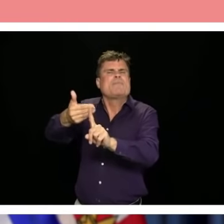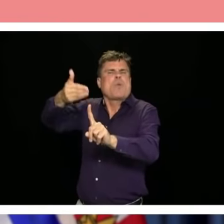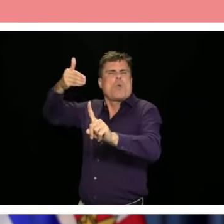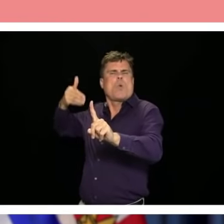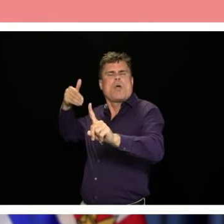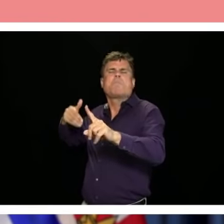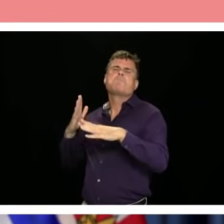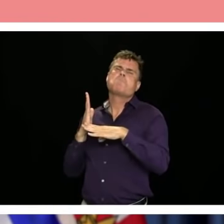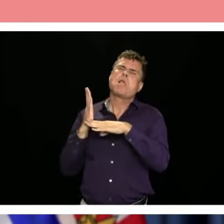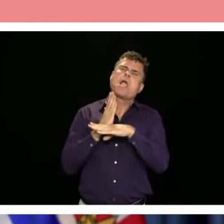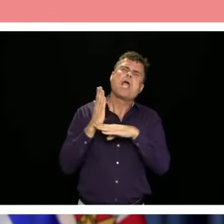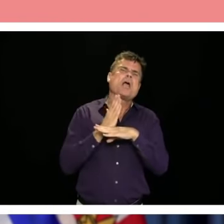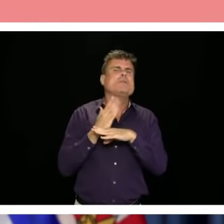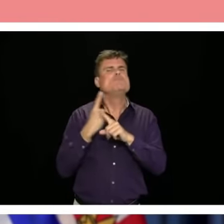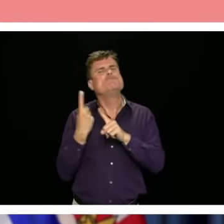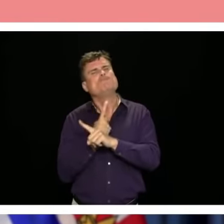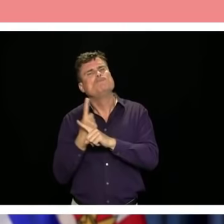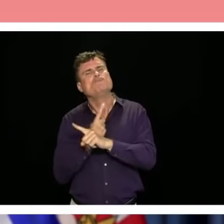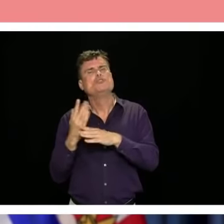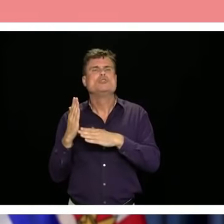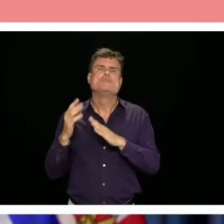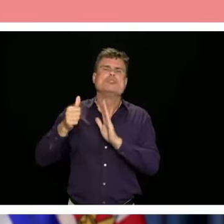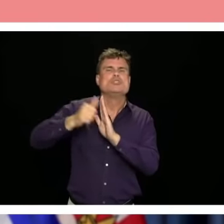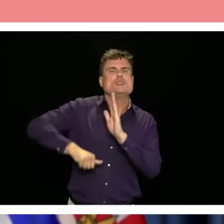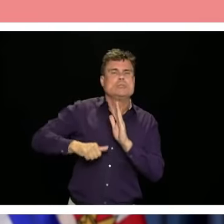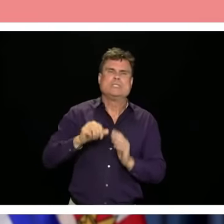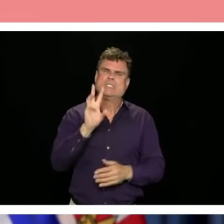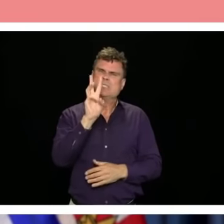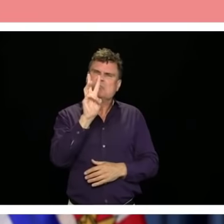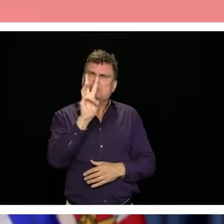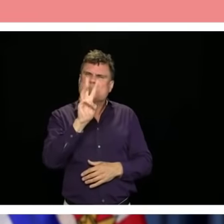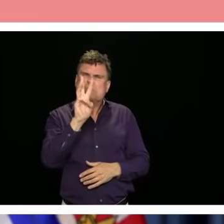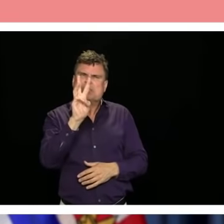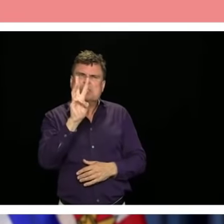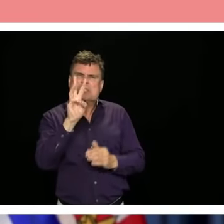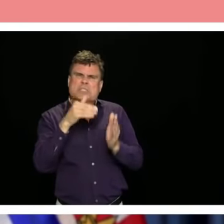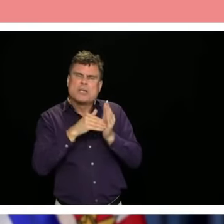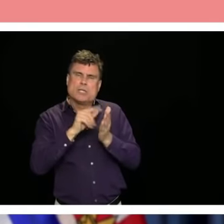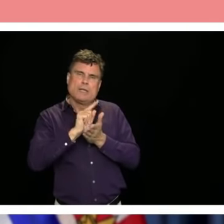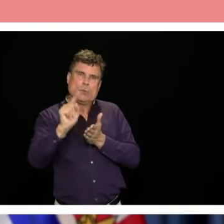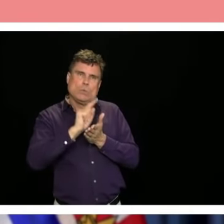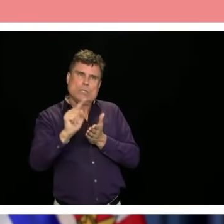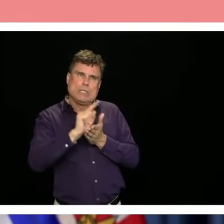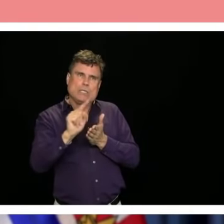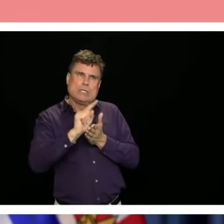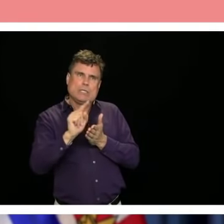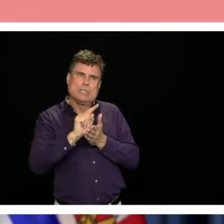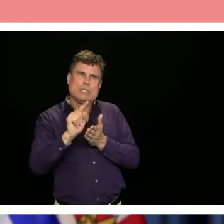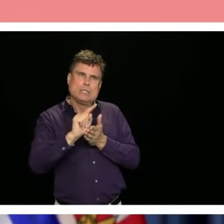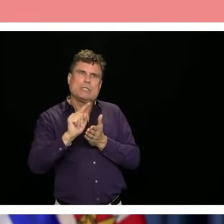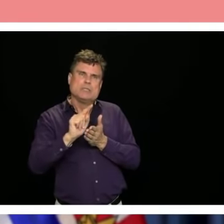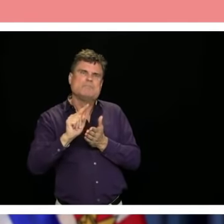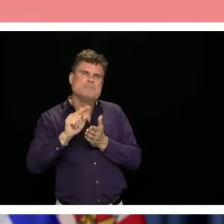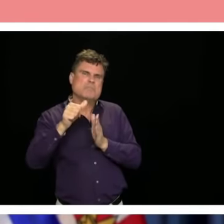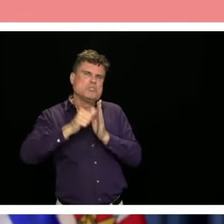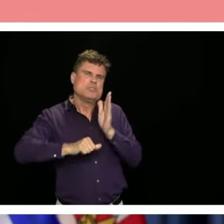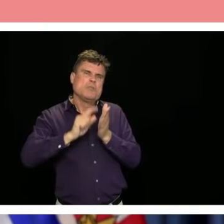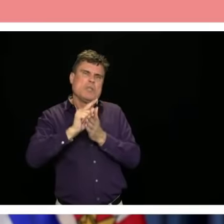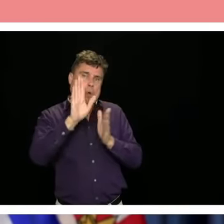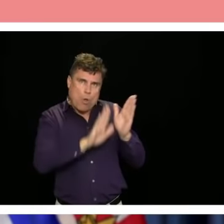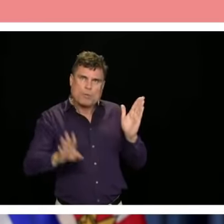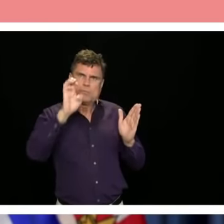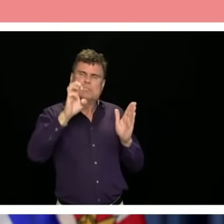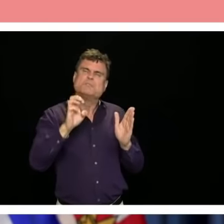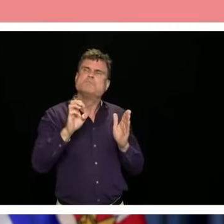5,174. And to put that in context, given the challenges with respect to productivity that COVID-19 brings in our acute care